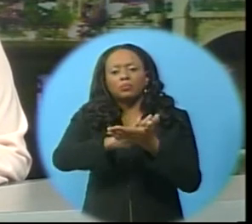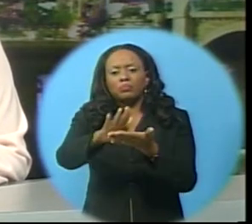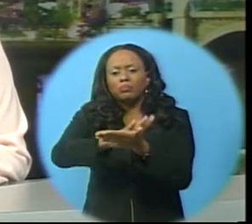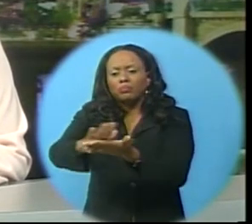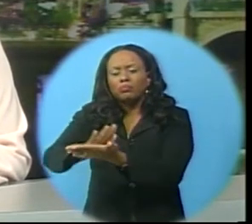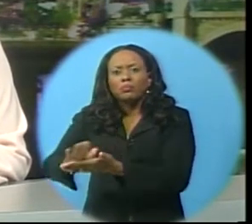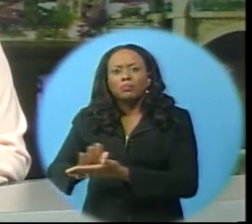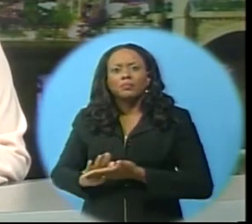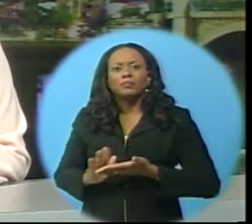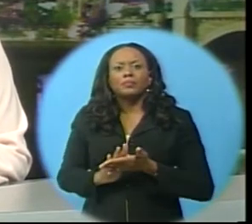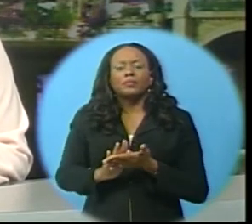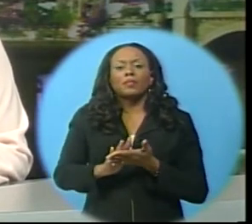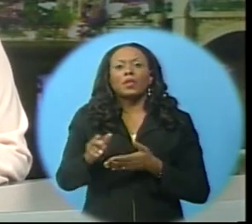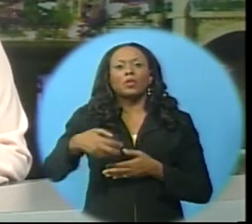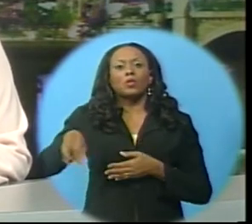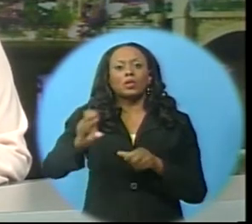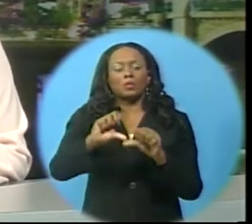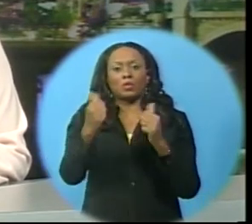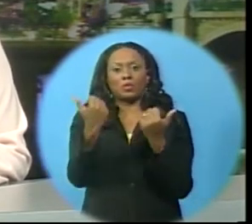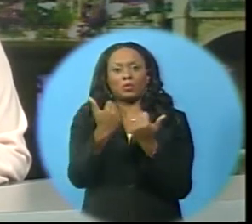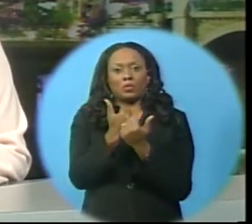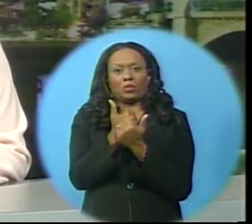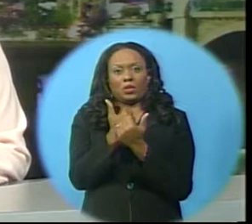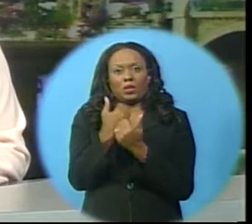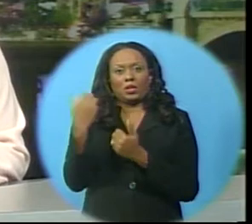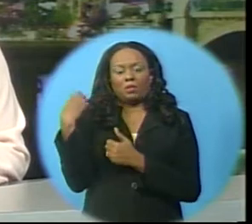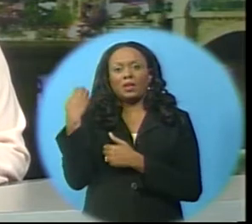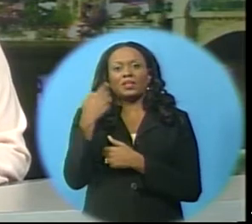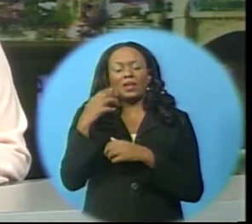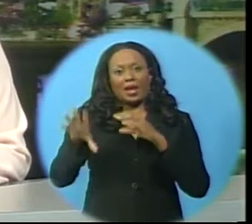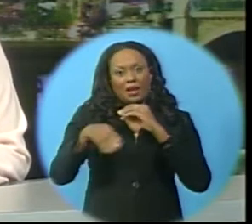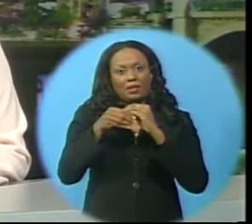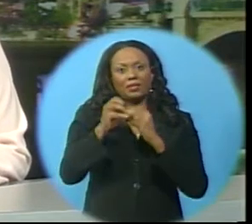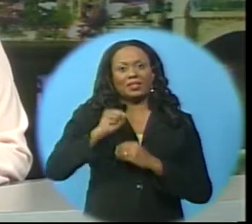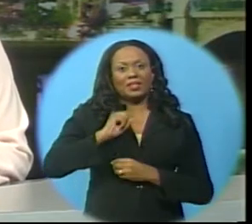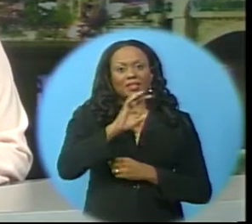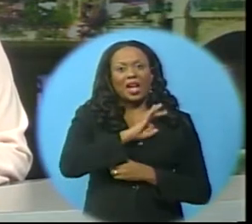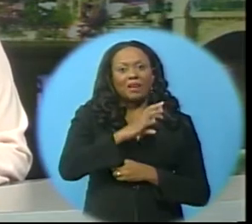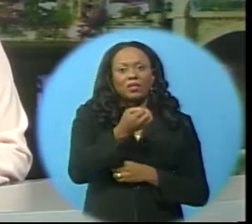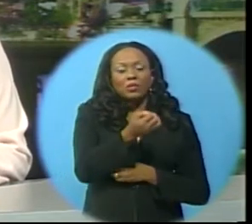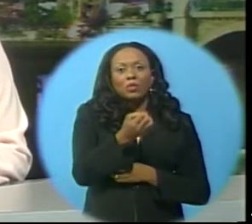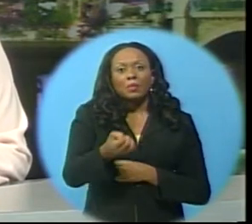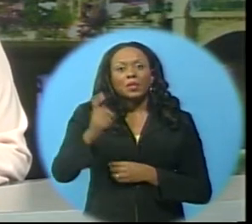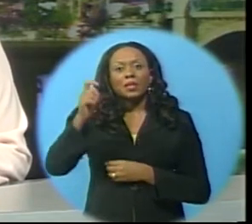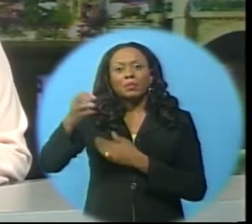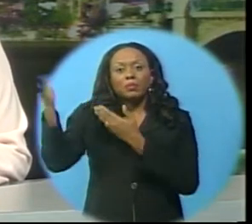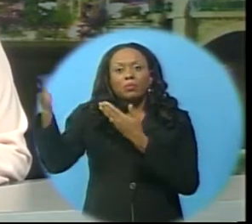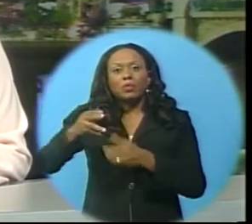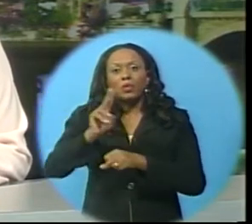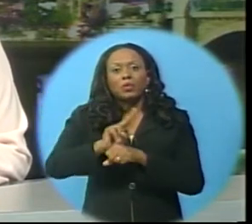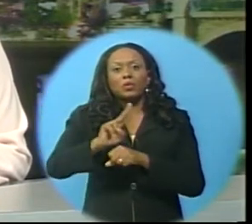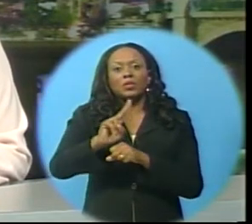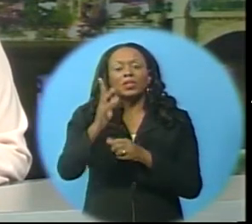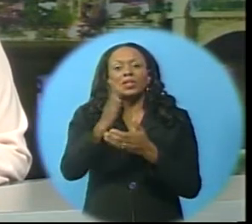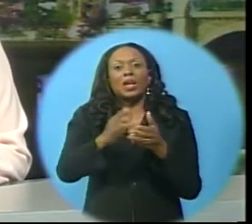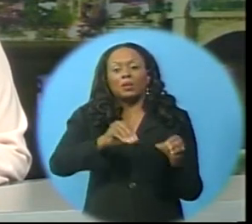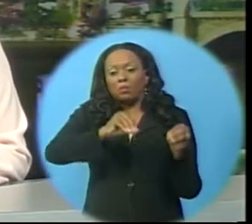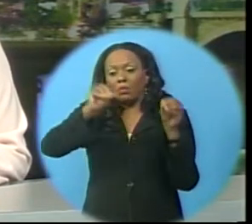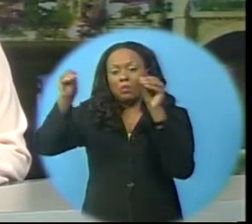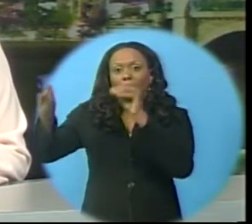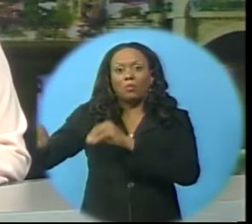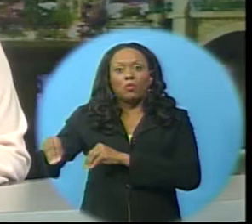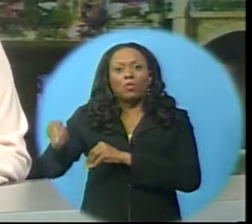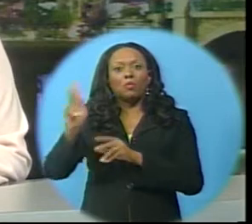Association Sue Springer says sometimes extra staff and equipment were brought in she says some even moved guests to other